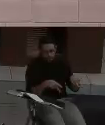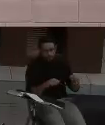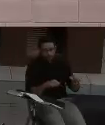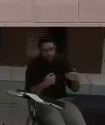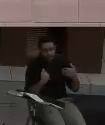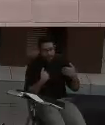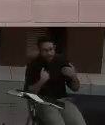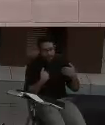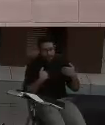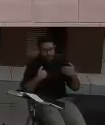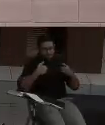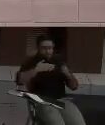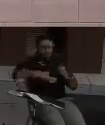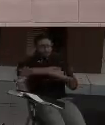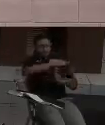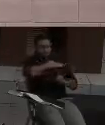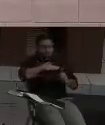of prayer